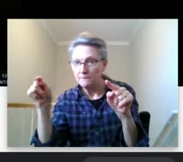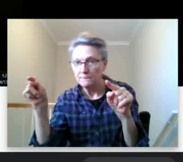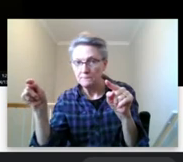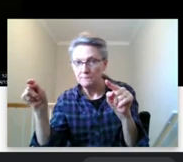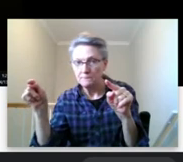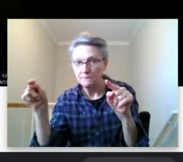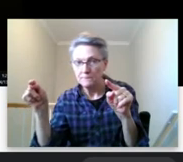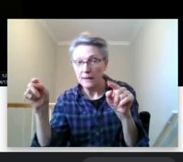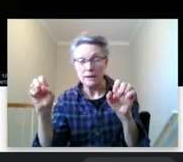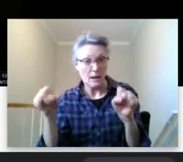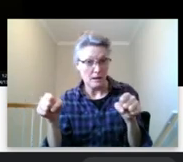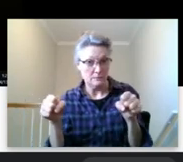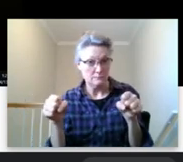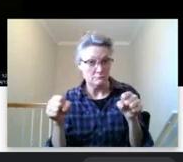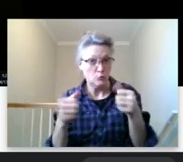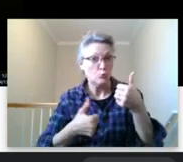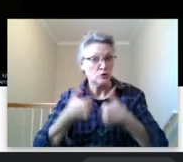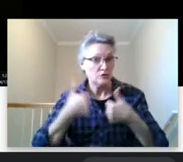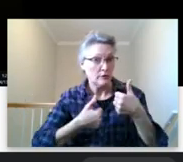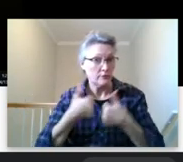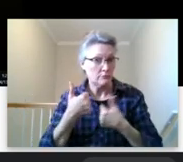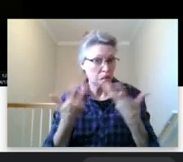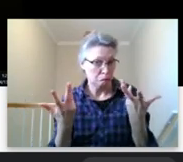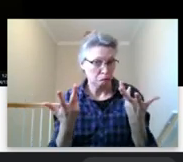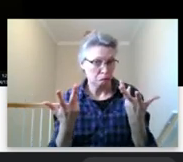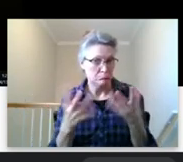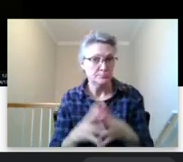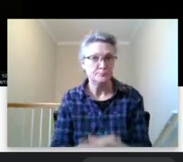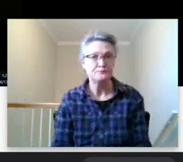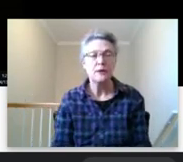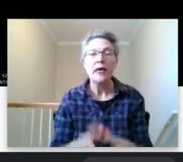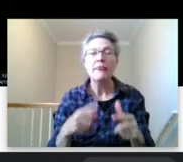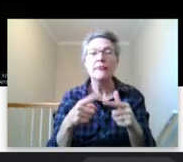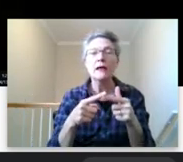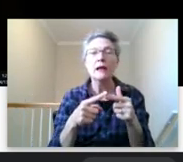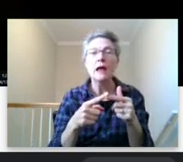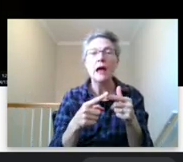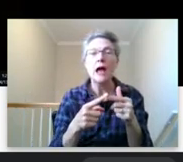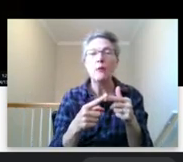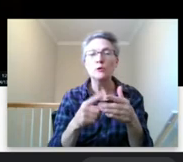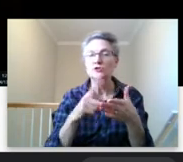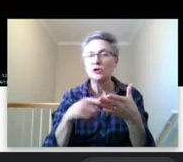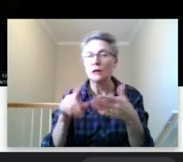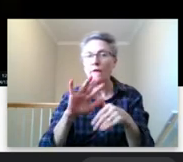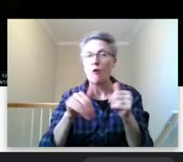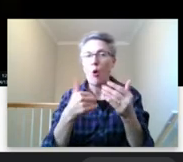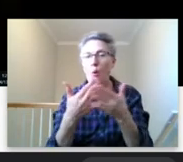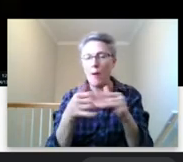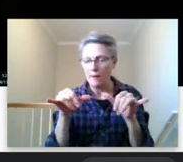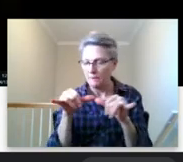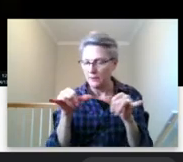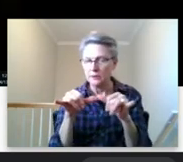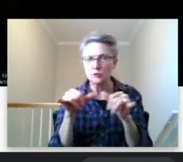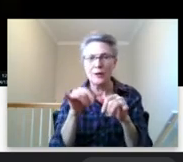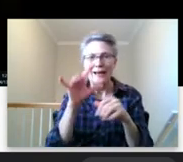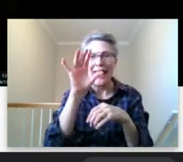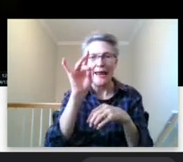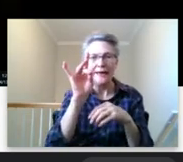this measurement, along this part here. And then I would just want to double check that I have all of my measurements. I have